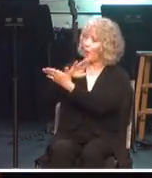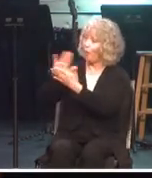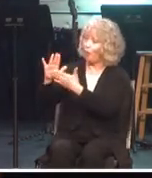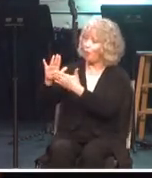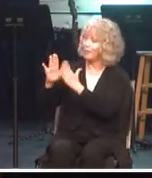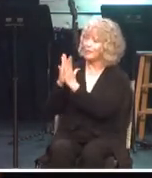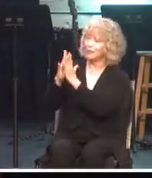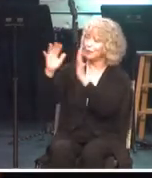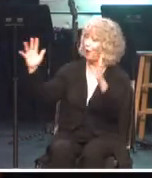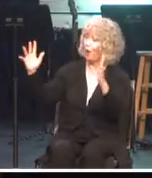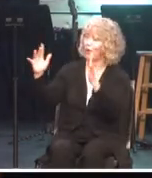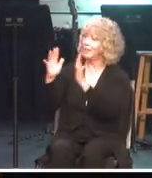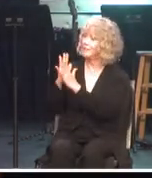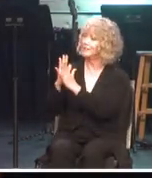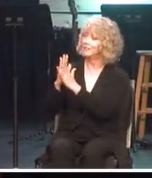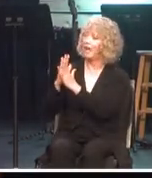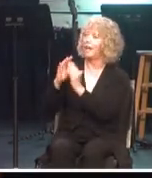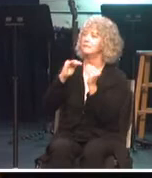just God.